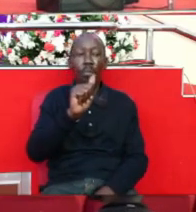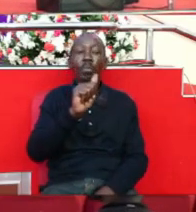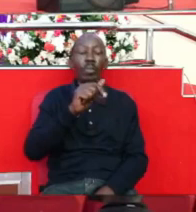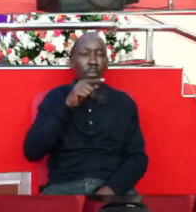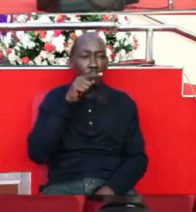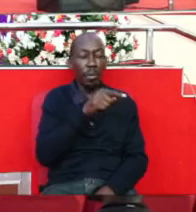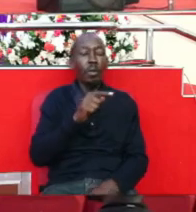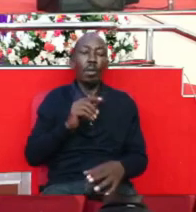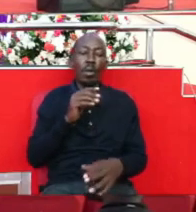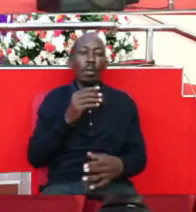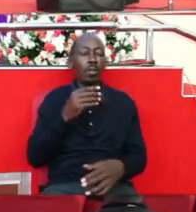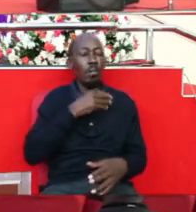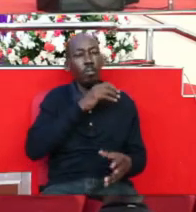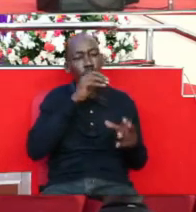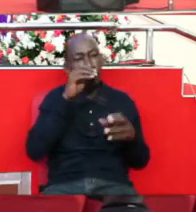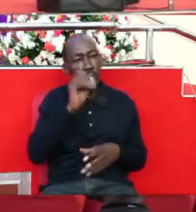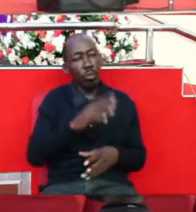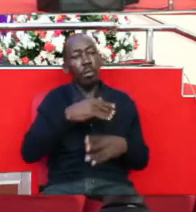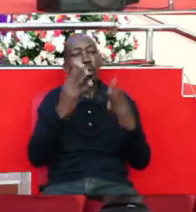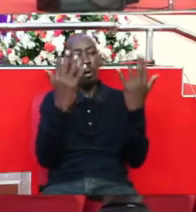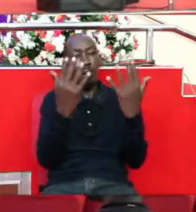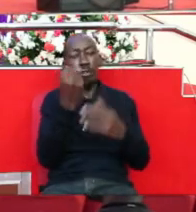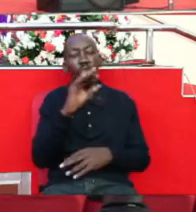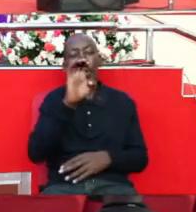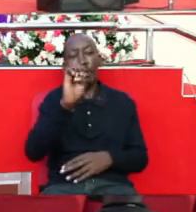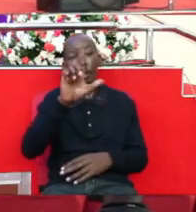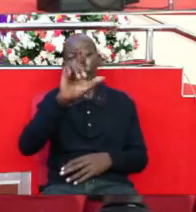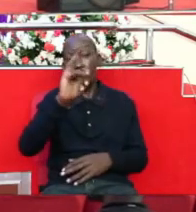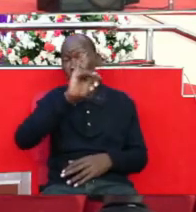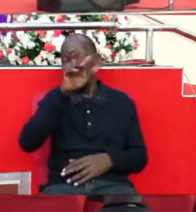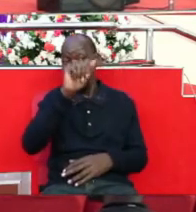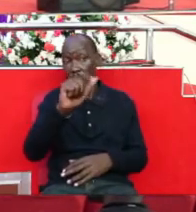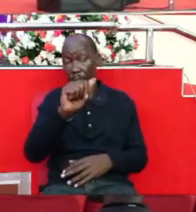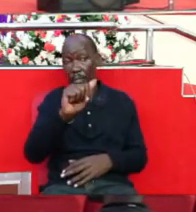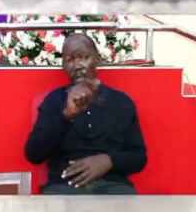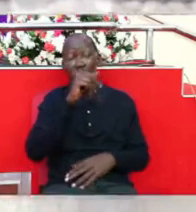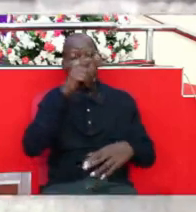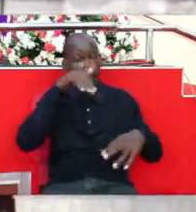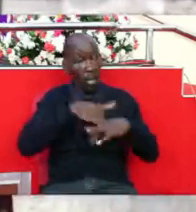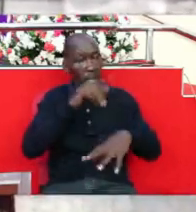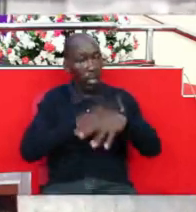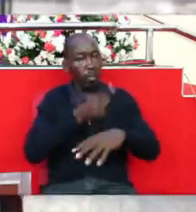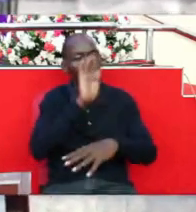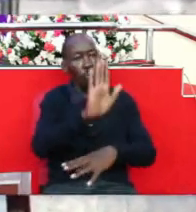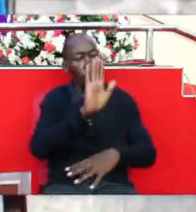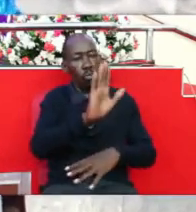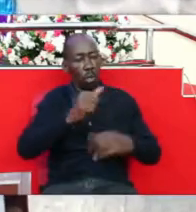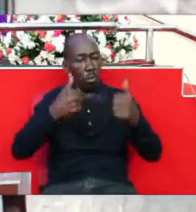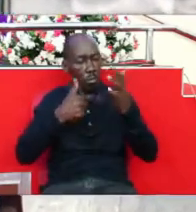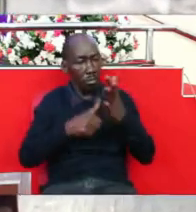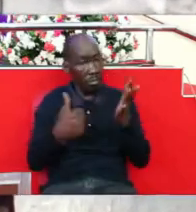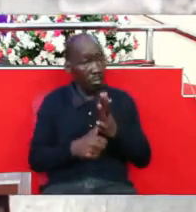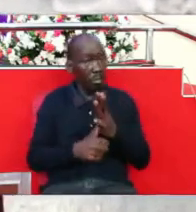hands of Elijah. Ambaye alimwaga maji katika mikono ya Elia. In times of your difficulties, wakati wako ya mambo mazito, in